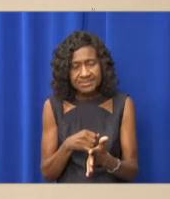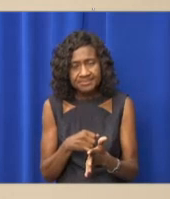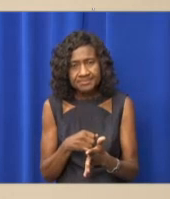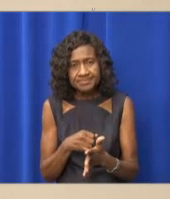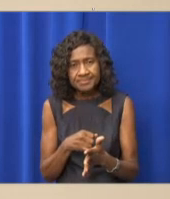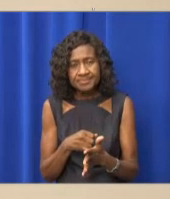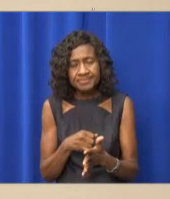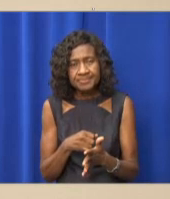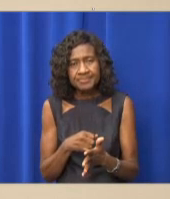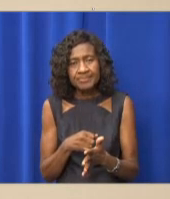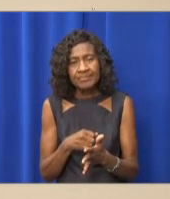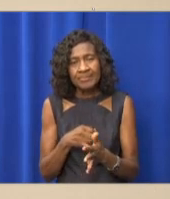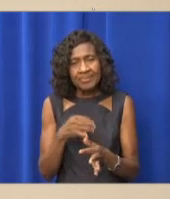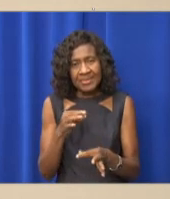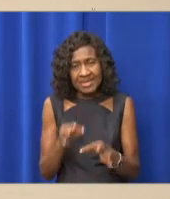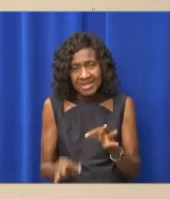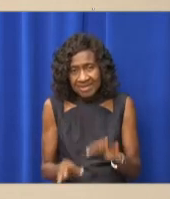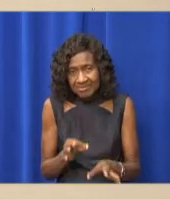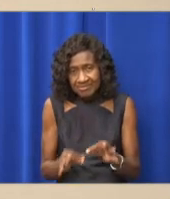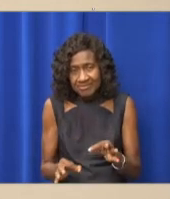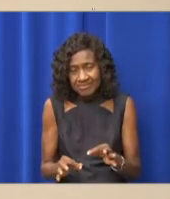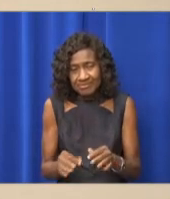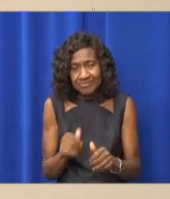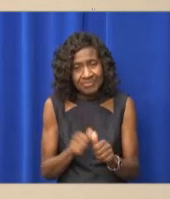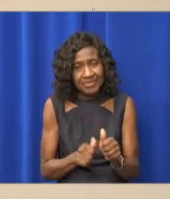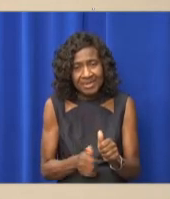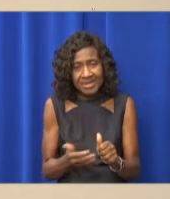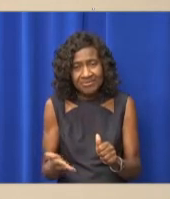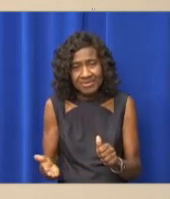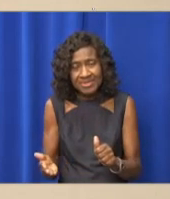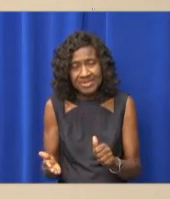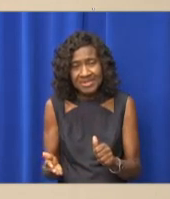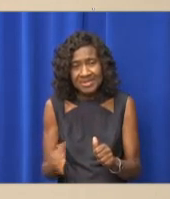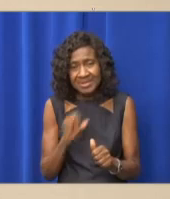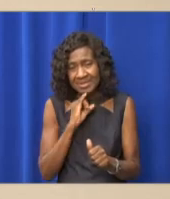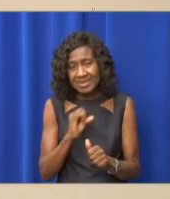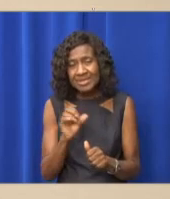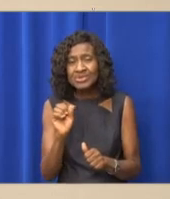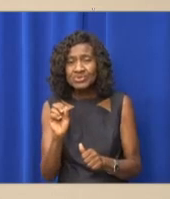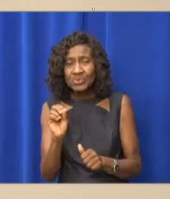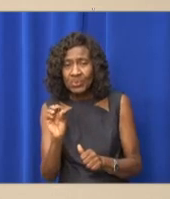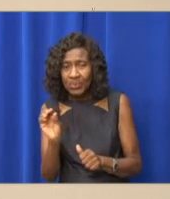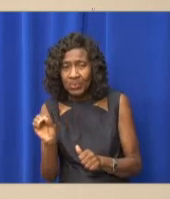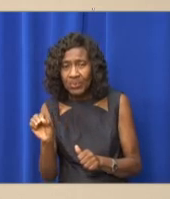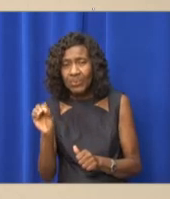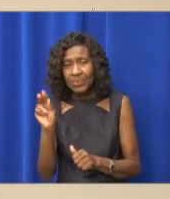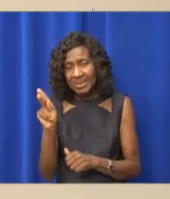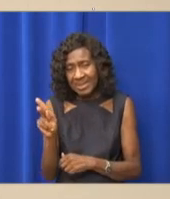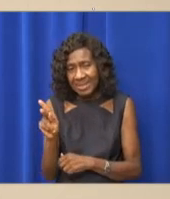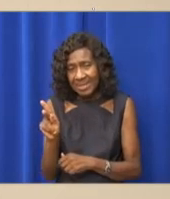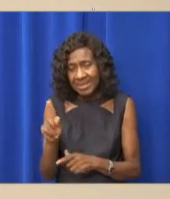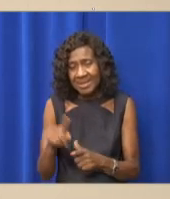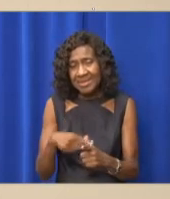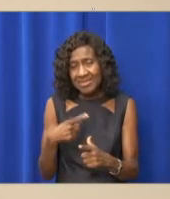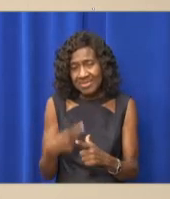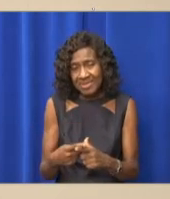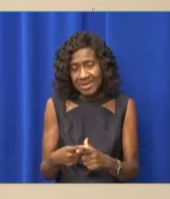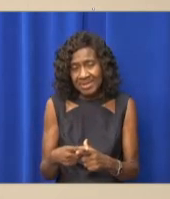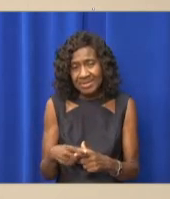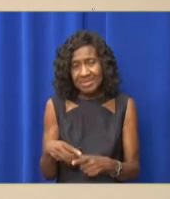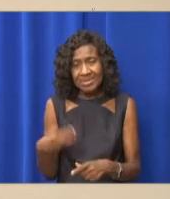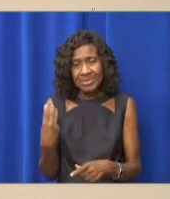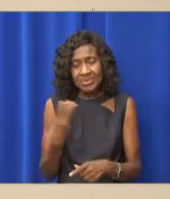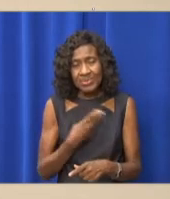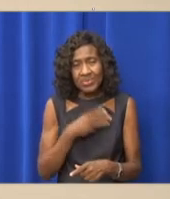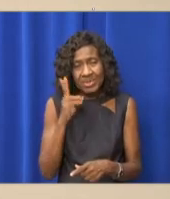assuming that all goes well, we should see some significant relaxation in